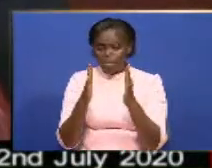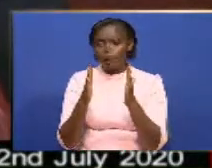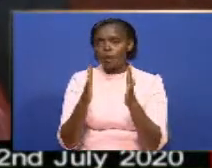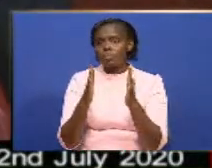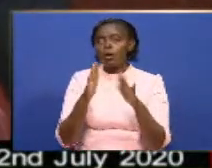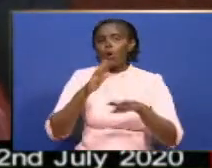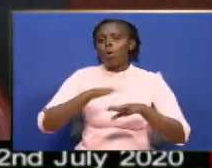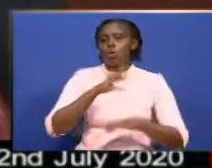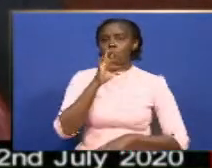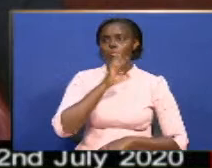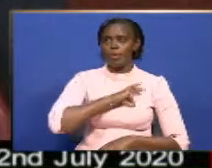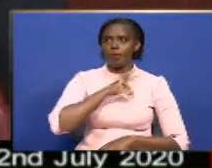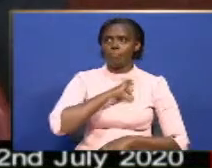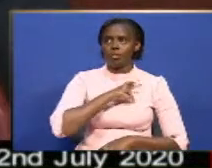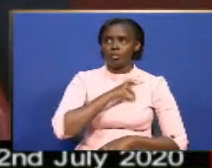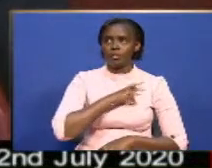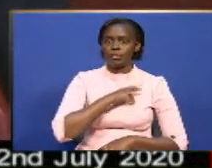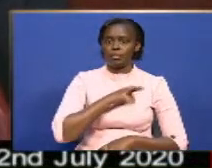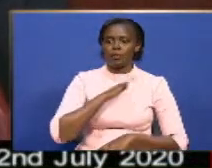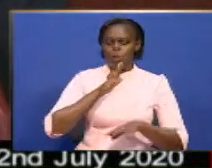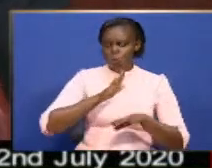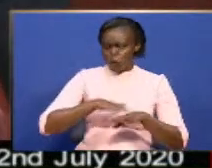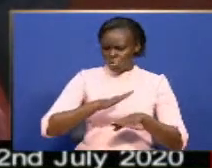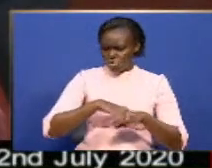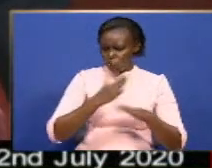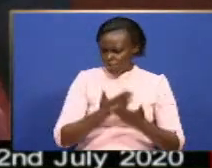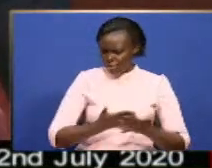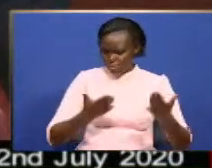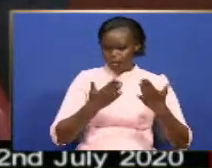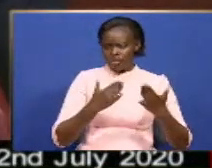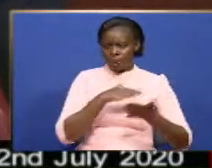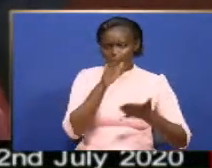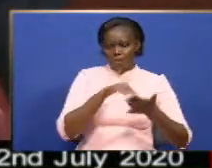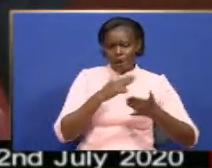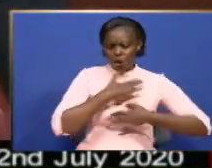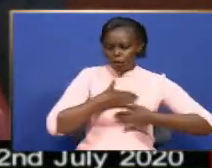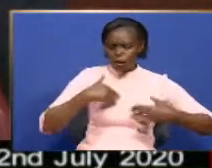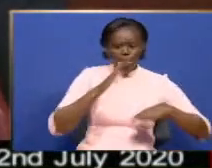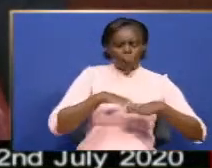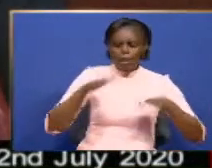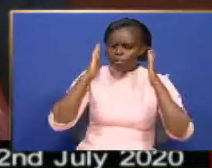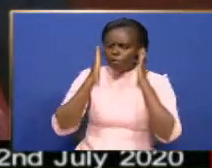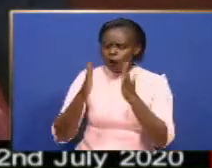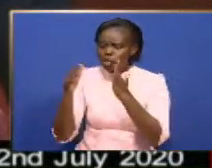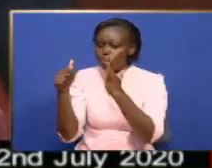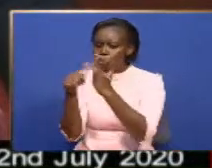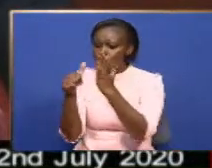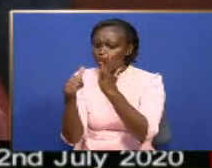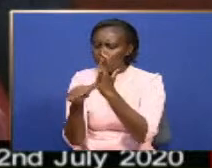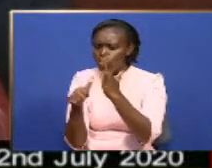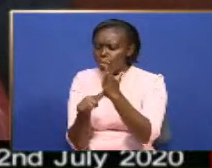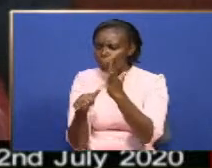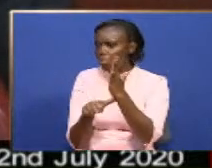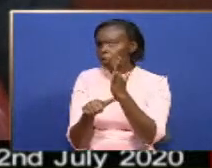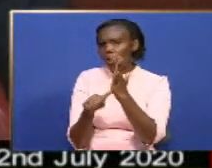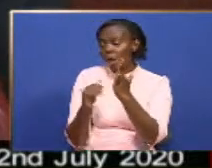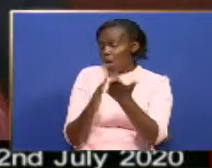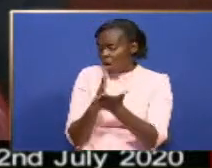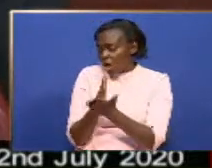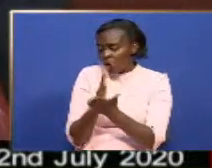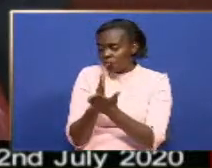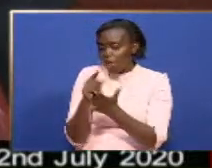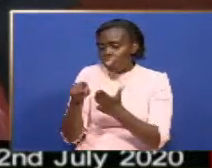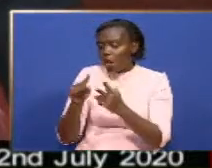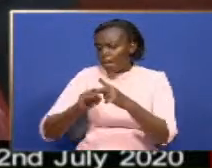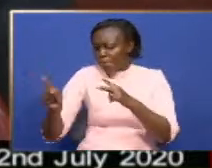the benefits, on the good tidings of refugees, instead of focusing on the problems, because actually they're running away